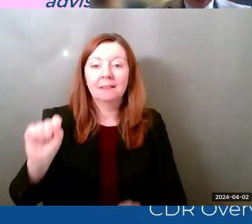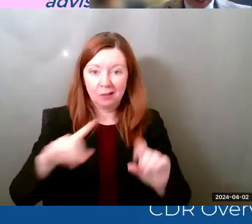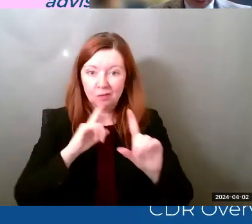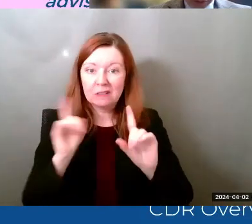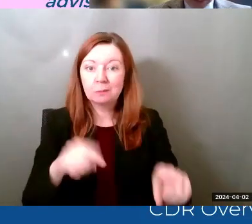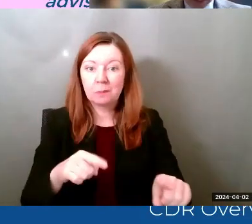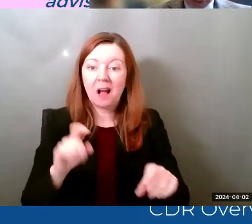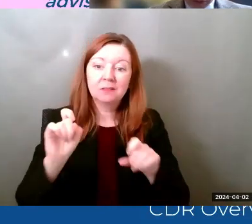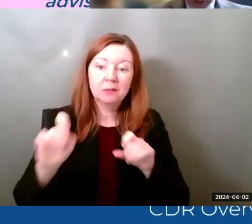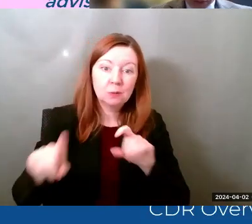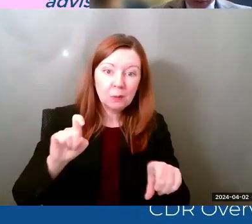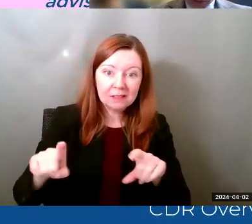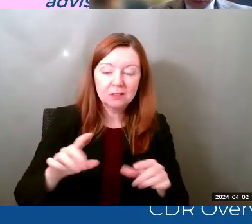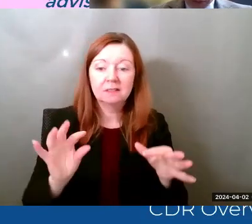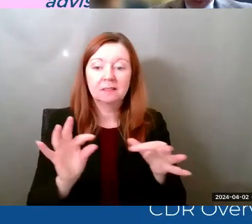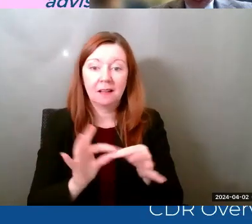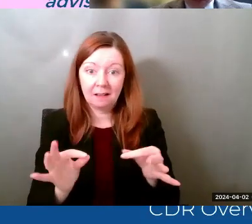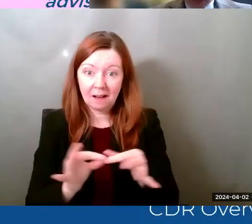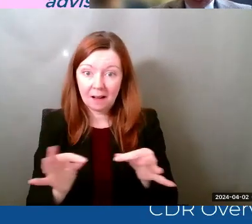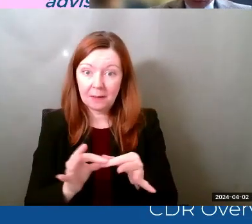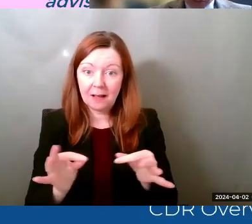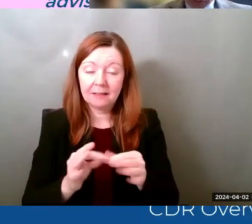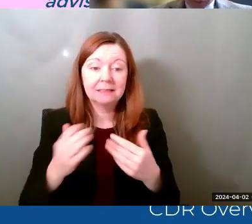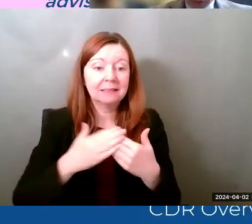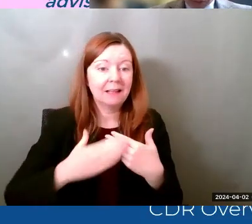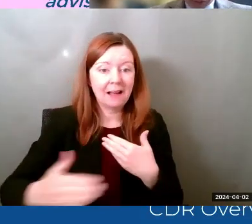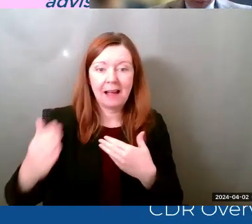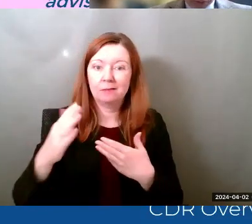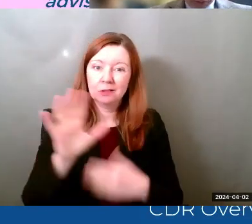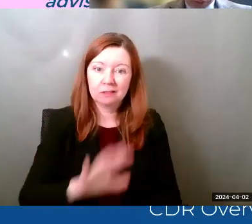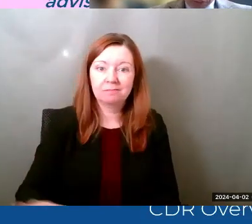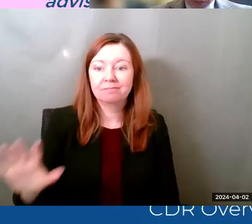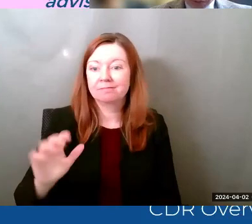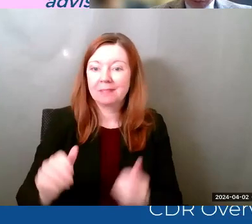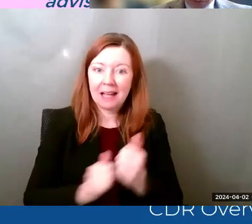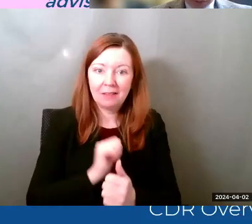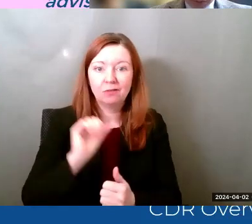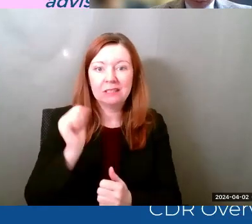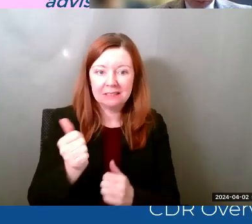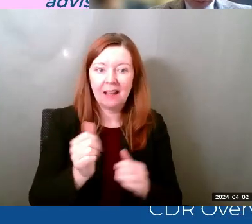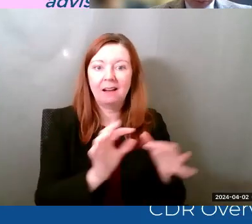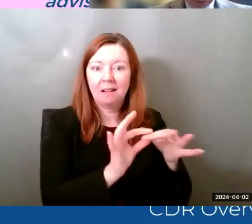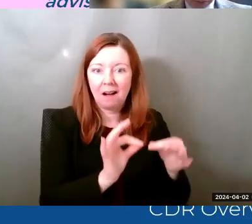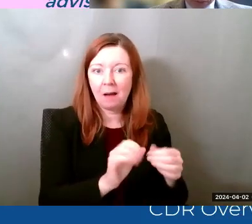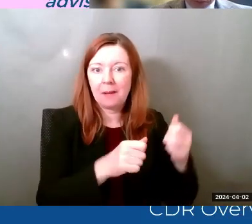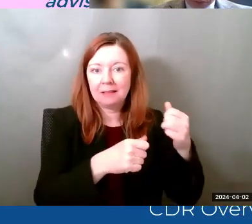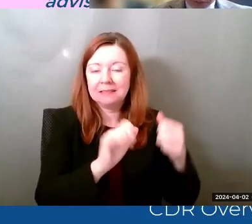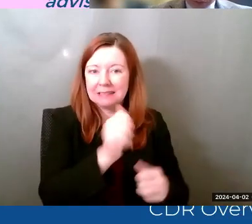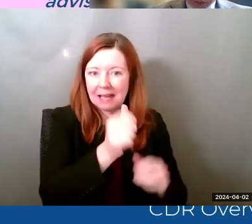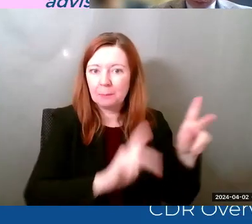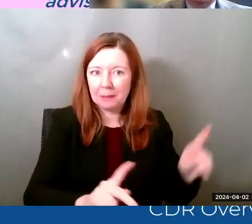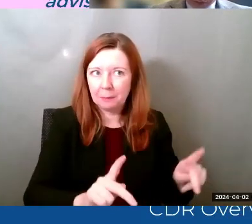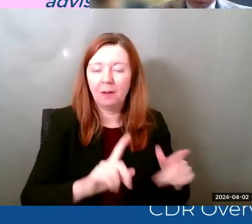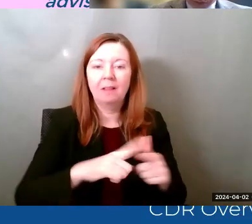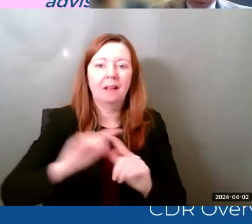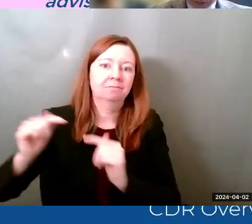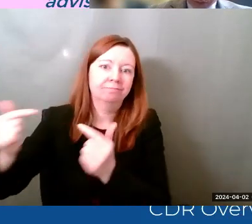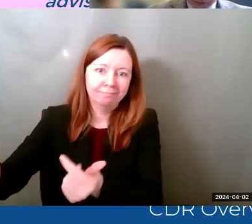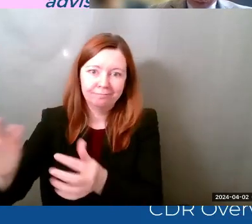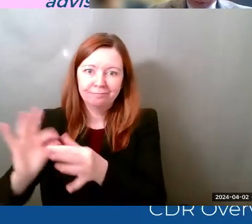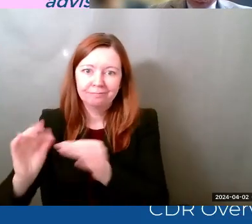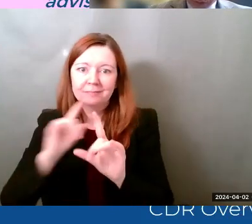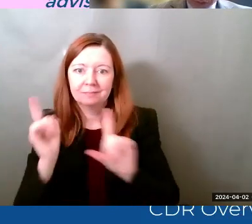respond to questions and comments after approximately every 10 comments. Following